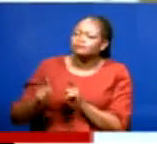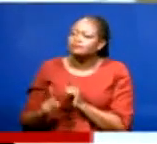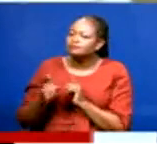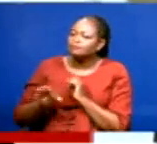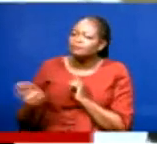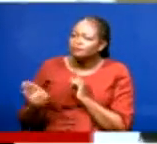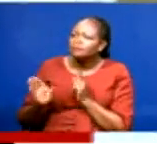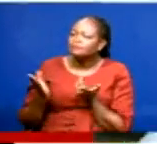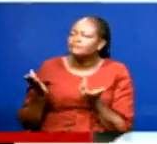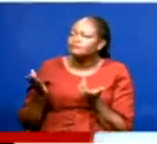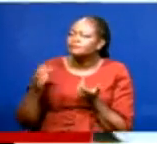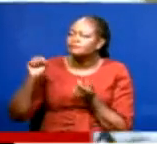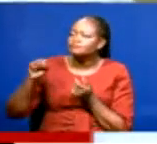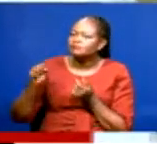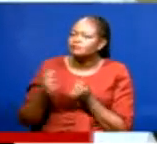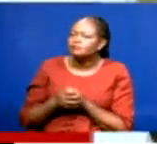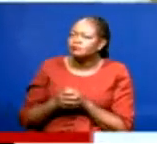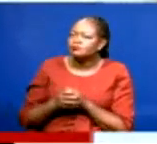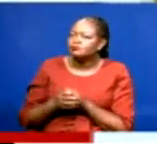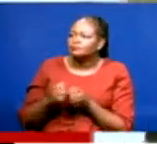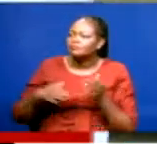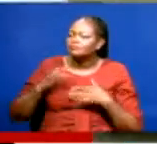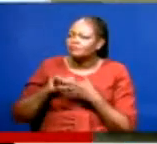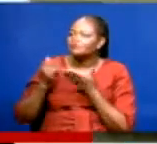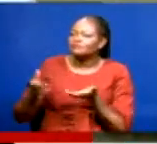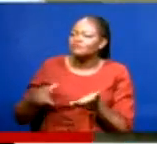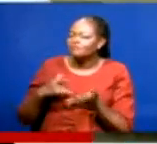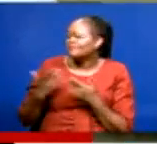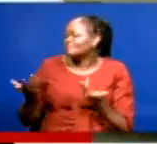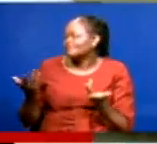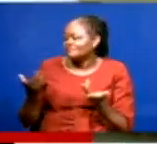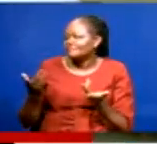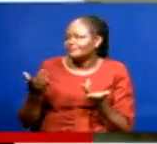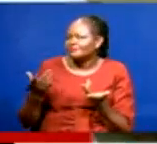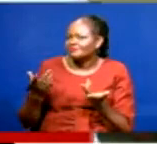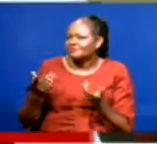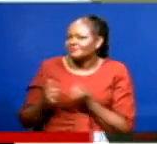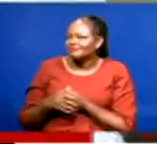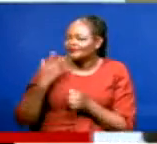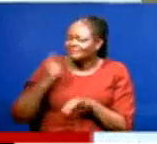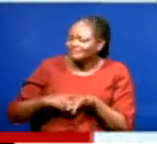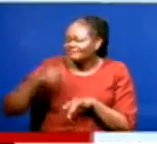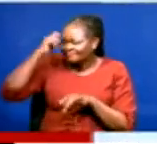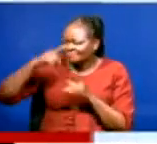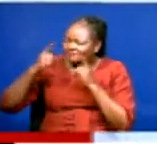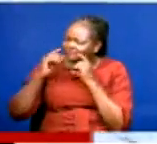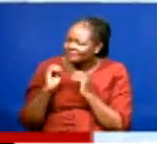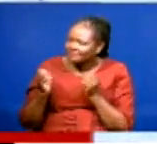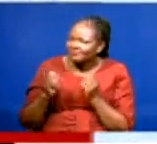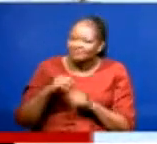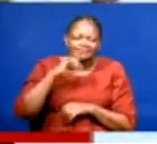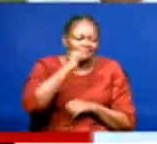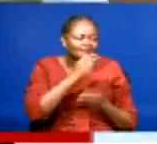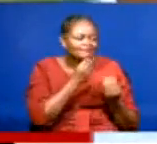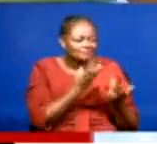mid-morning. Yes, and it's great to be here. What does it take? Does it take sweat and tears every time? Yeah, it takes